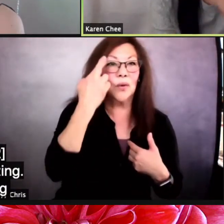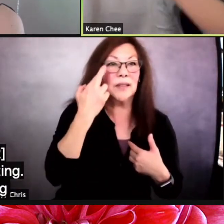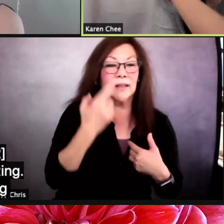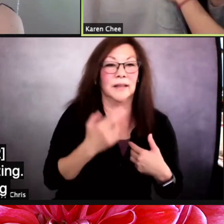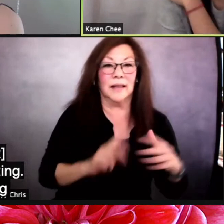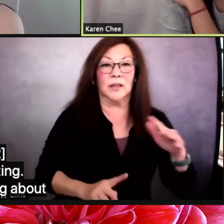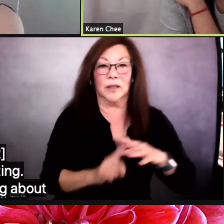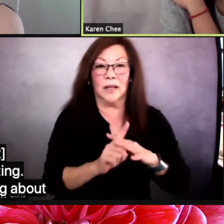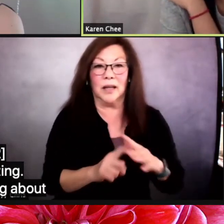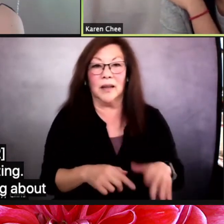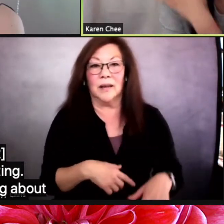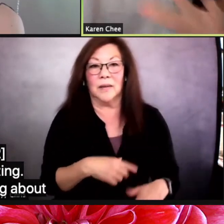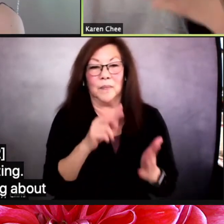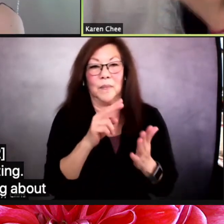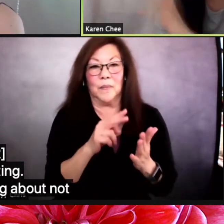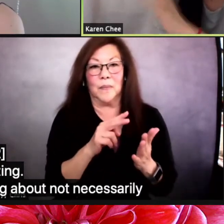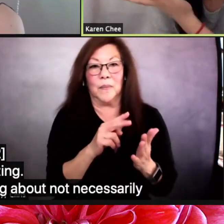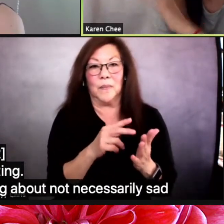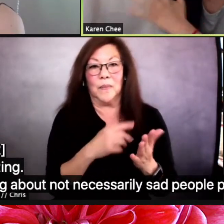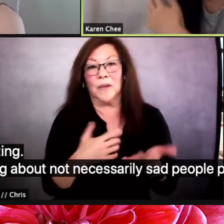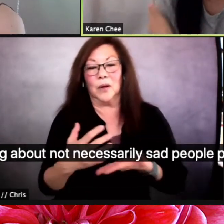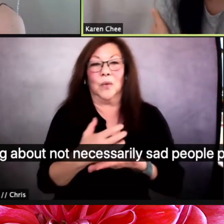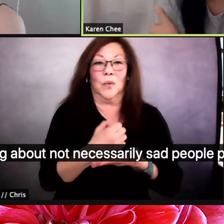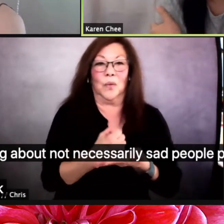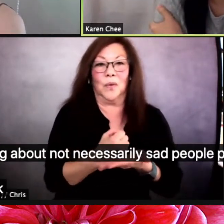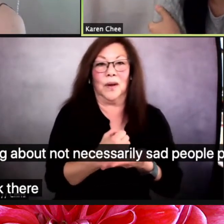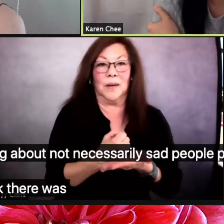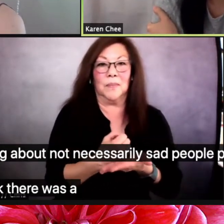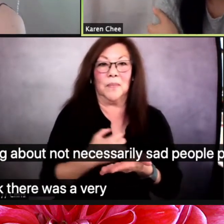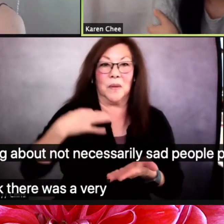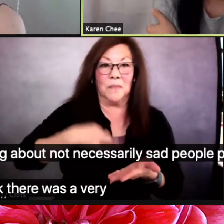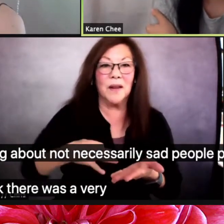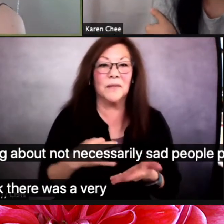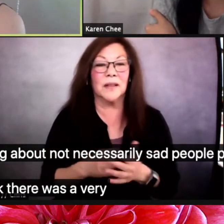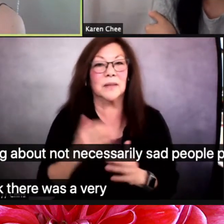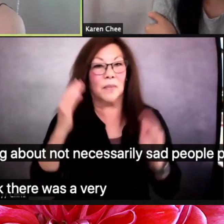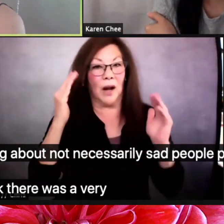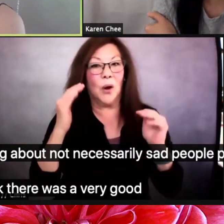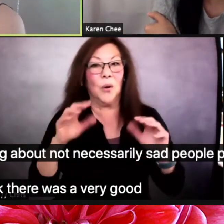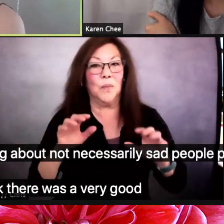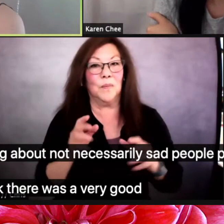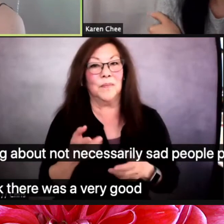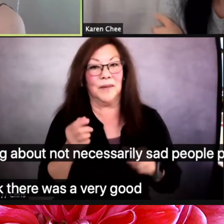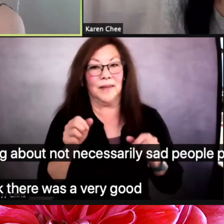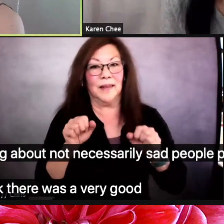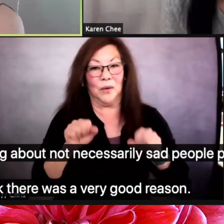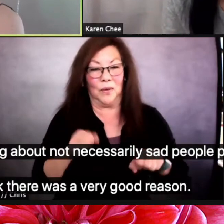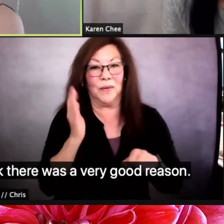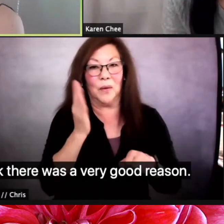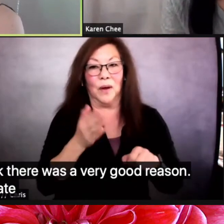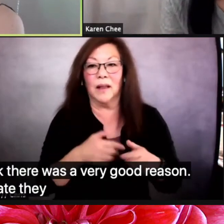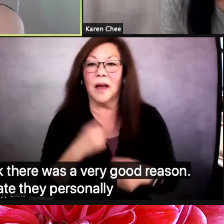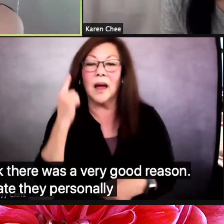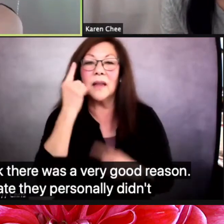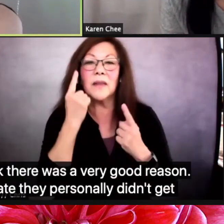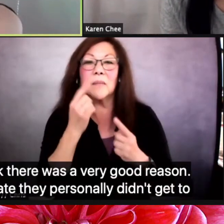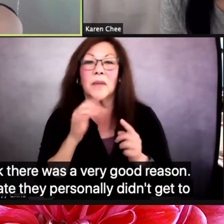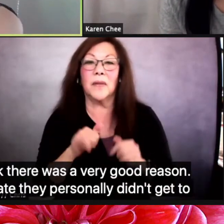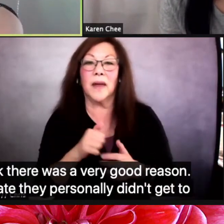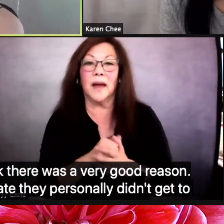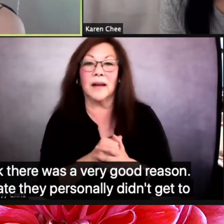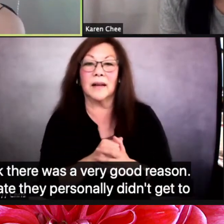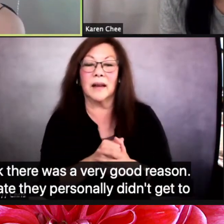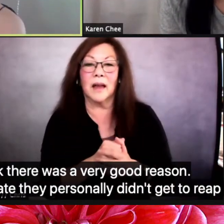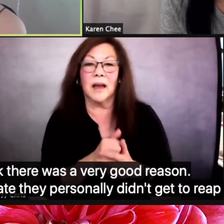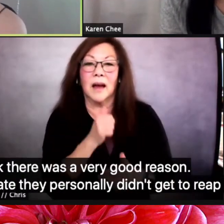that you didn't personally get to reap the benefits, but I hope they did, in some way or other. Oh man, Um, I think about that all the time with I